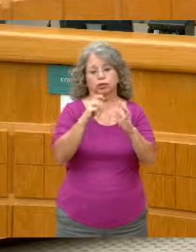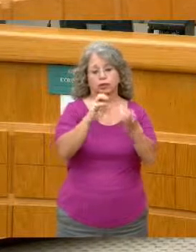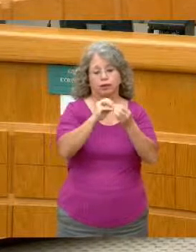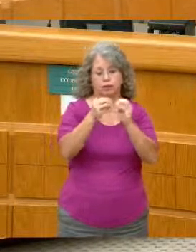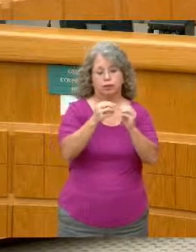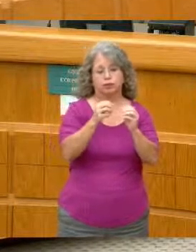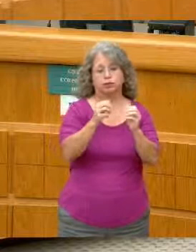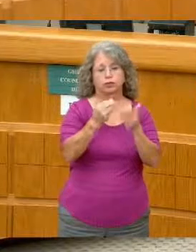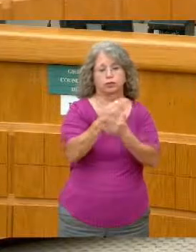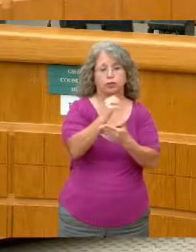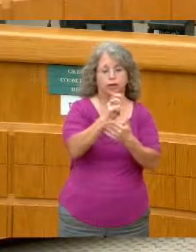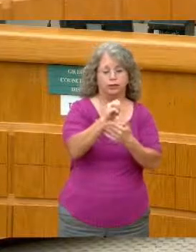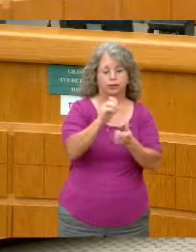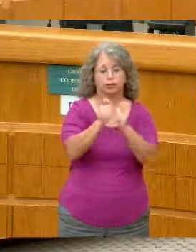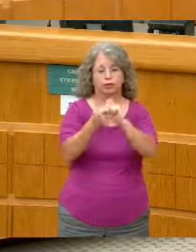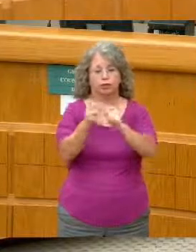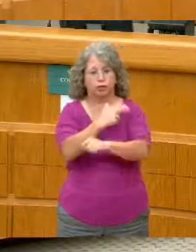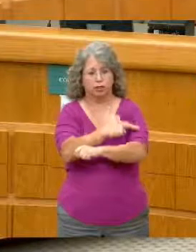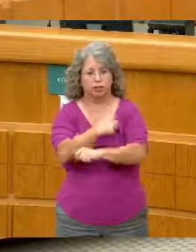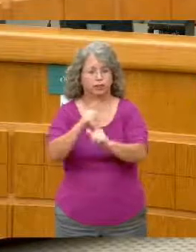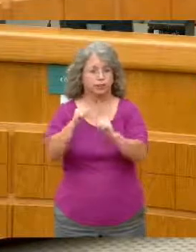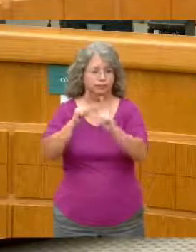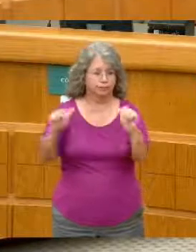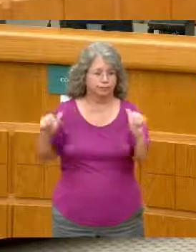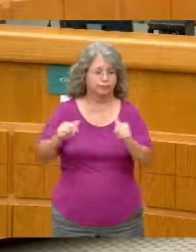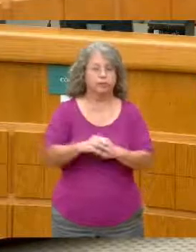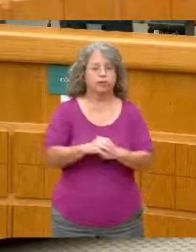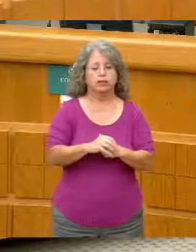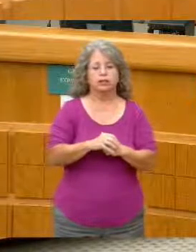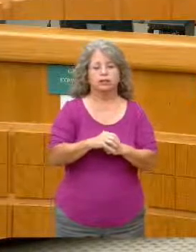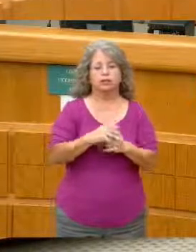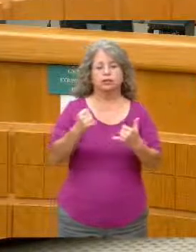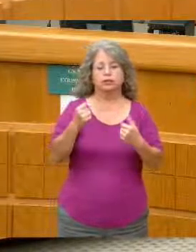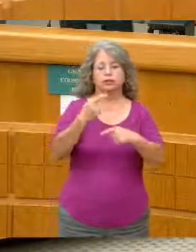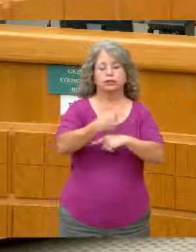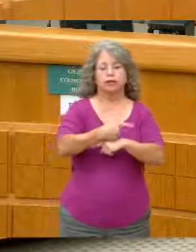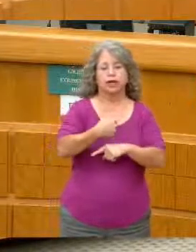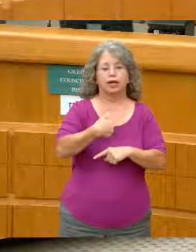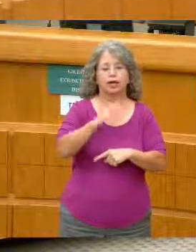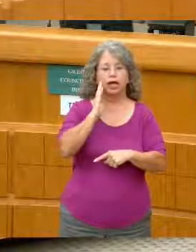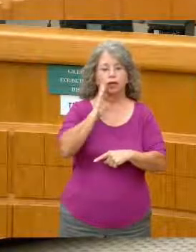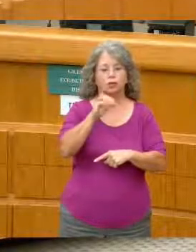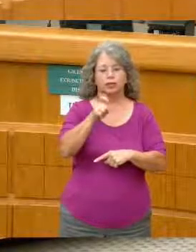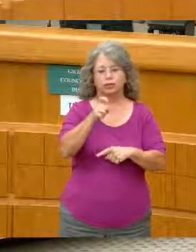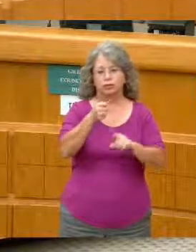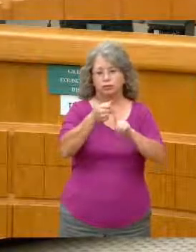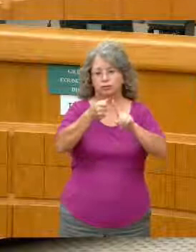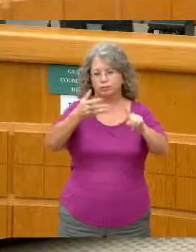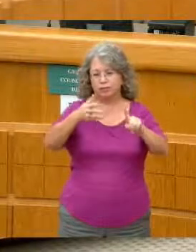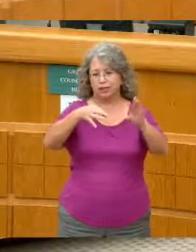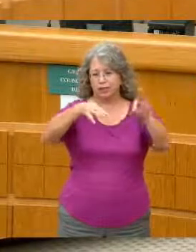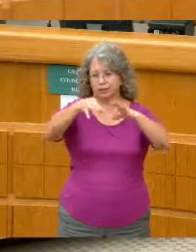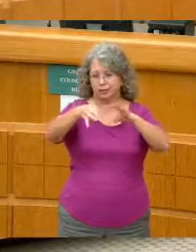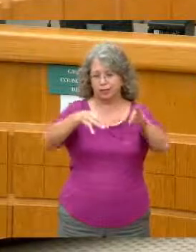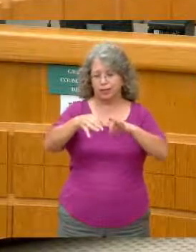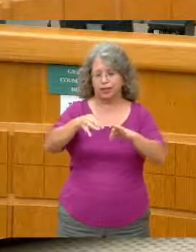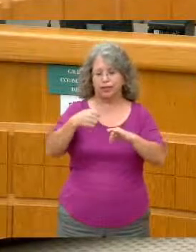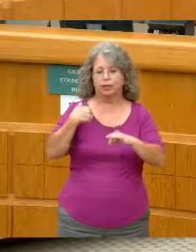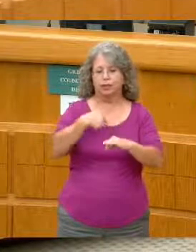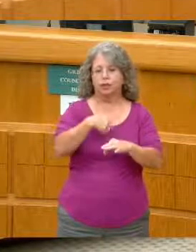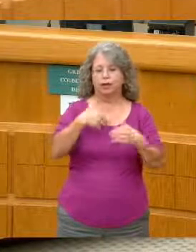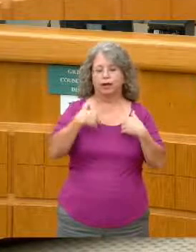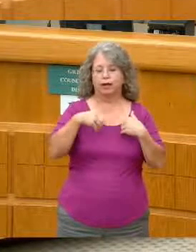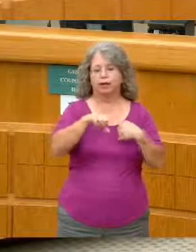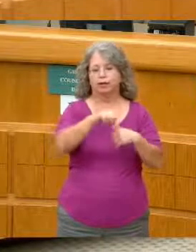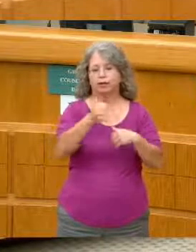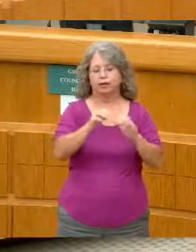in hospitalization and number of deaths as well. So today's update is going to be, I'm going to need to provide a little bit more